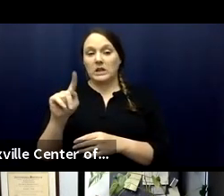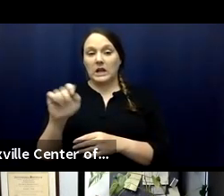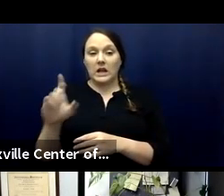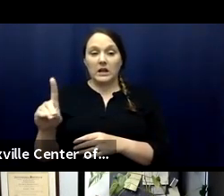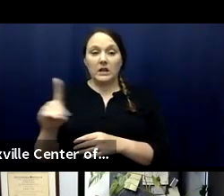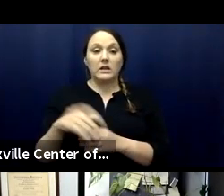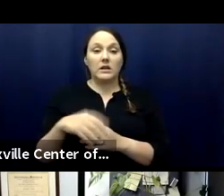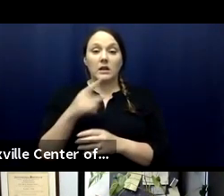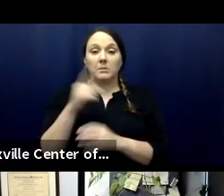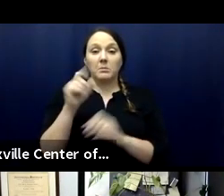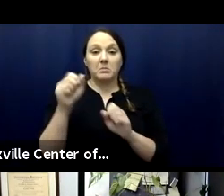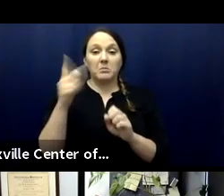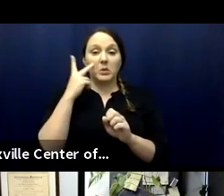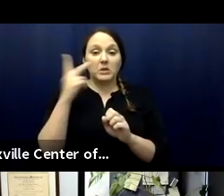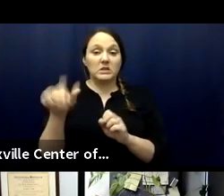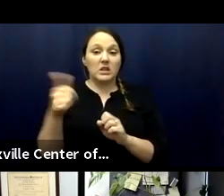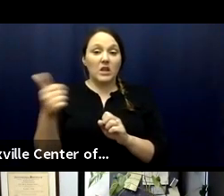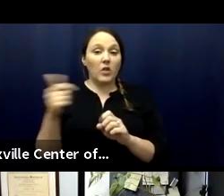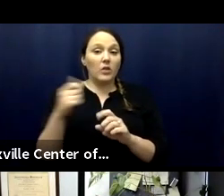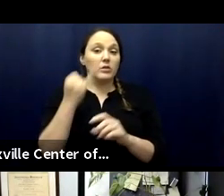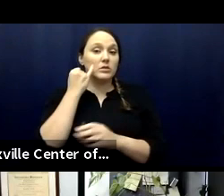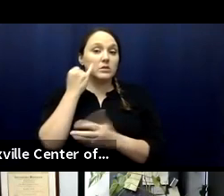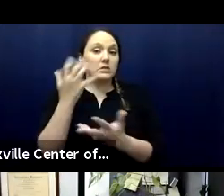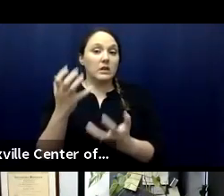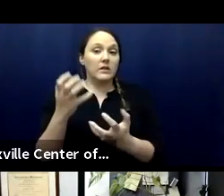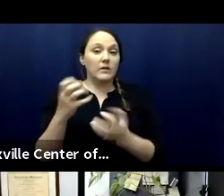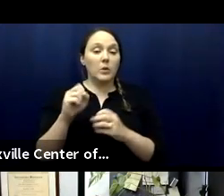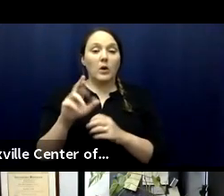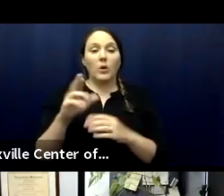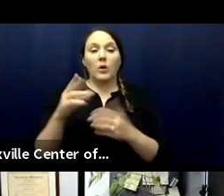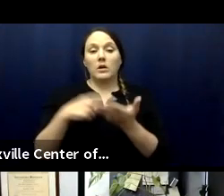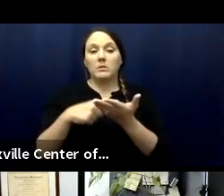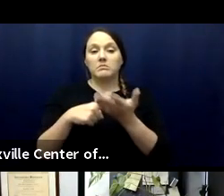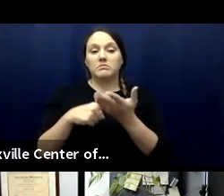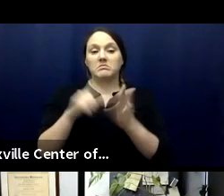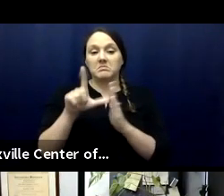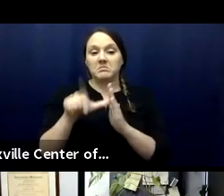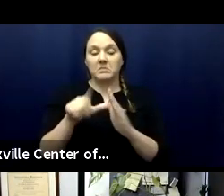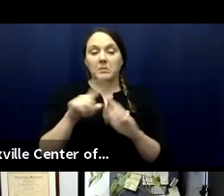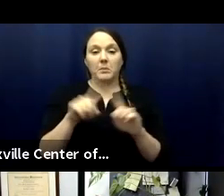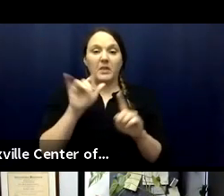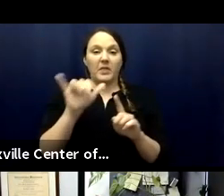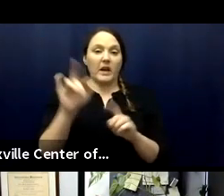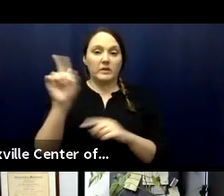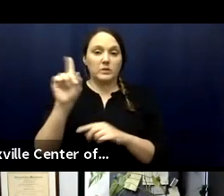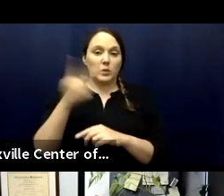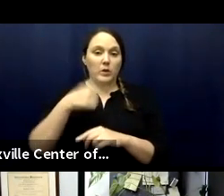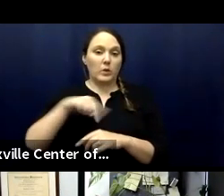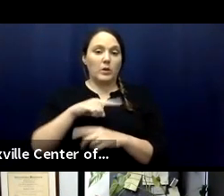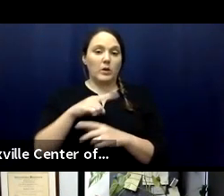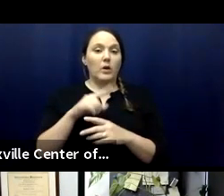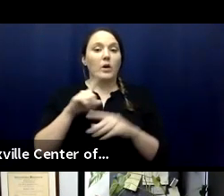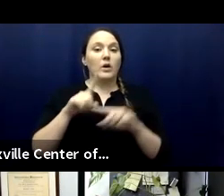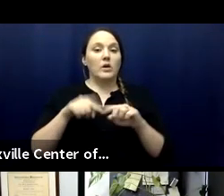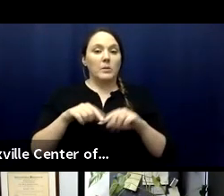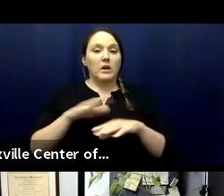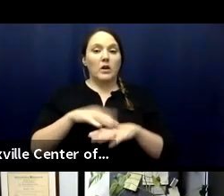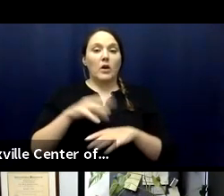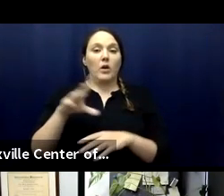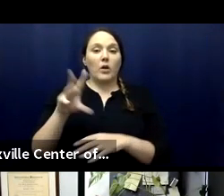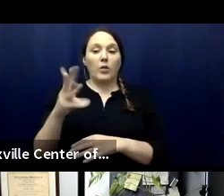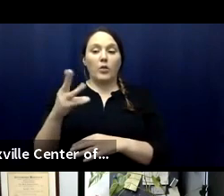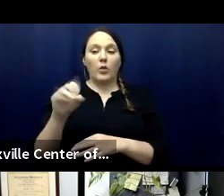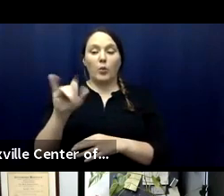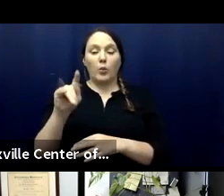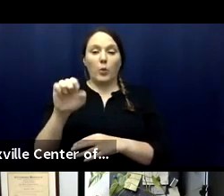want me to, or we can wait and talk about them later. But that is where we are based on the White House report at this